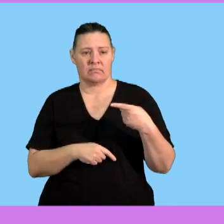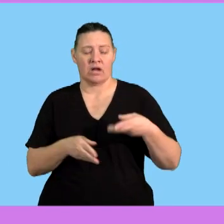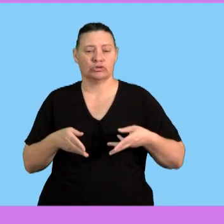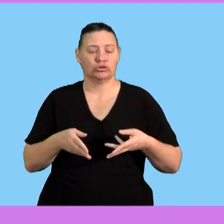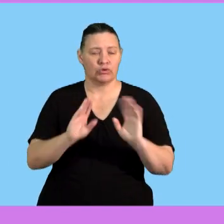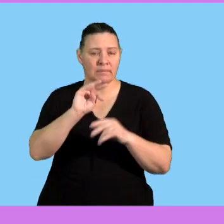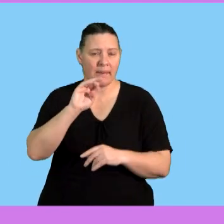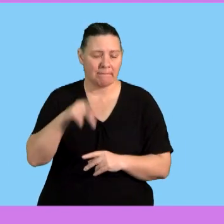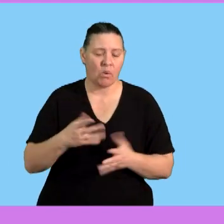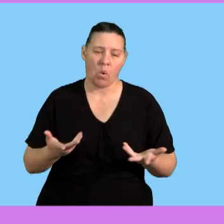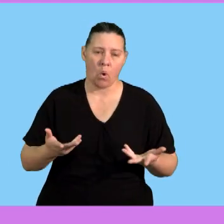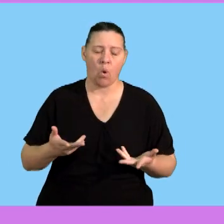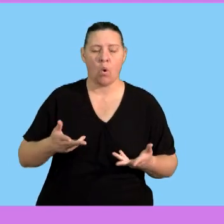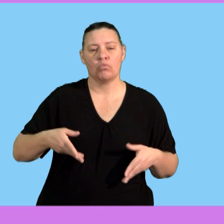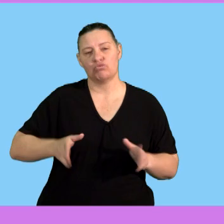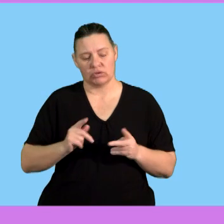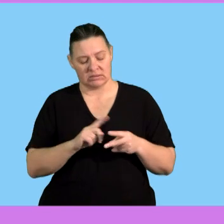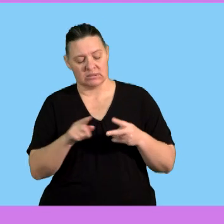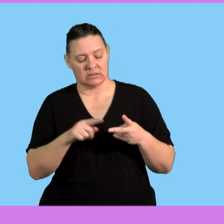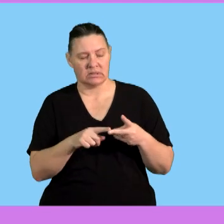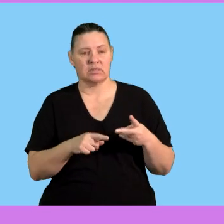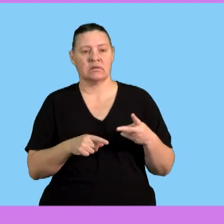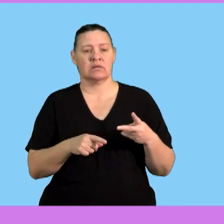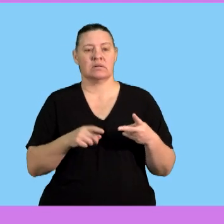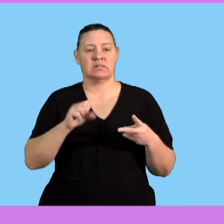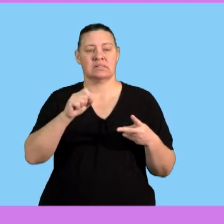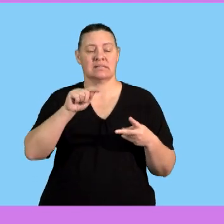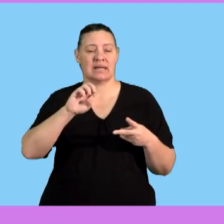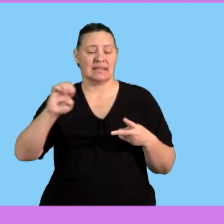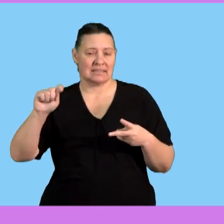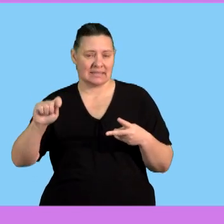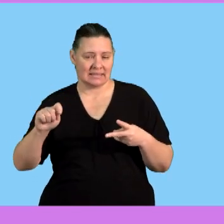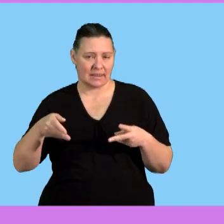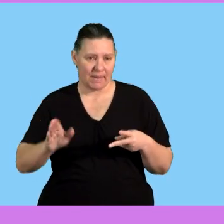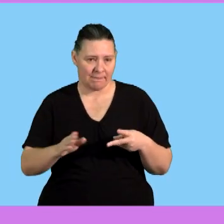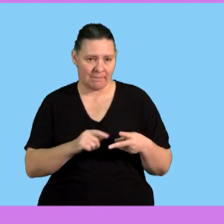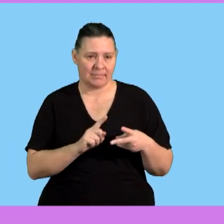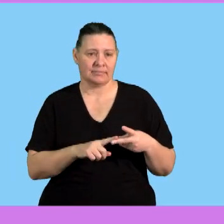be a strip map or route map. Secondly, street map.